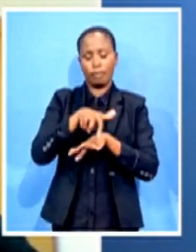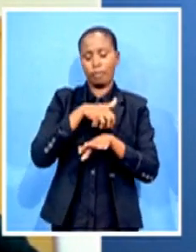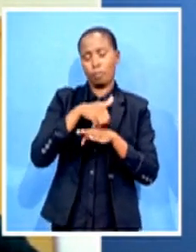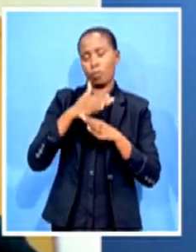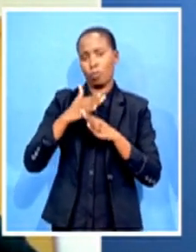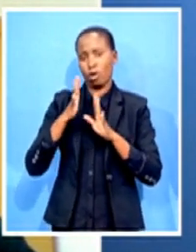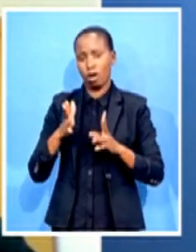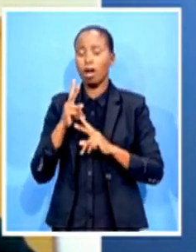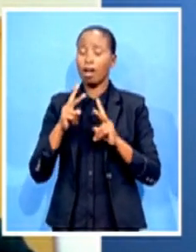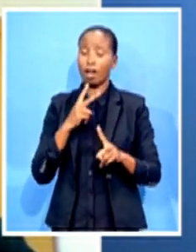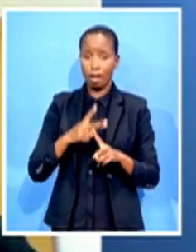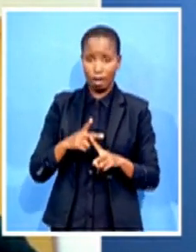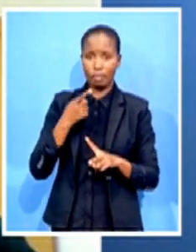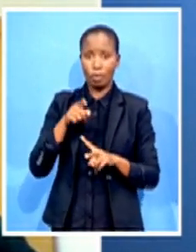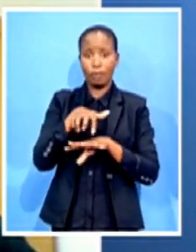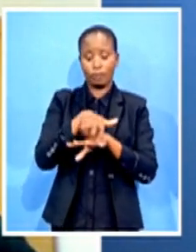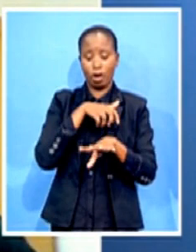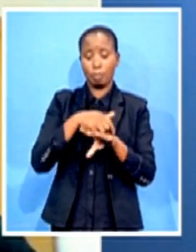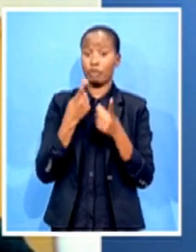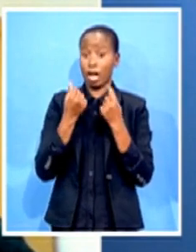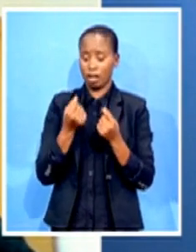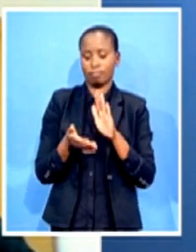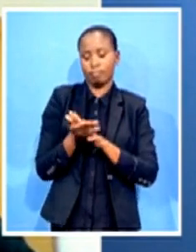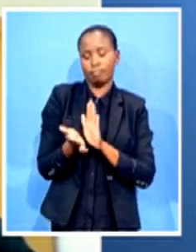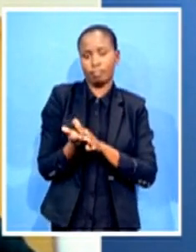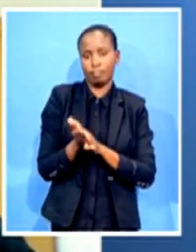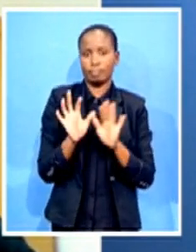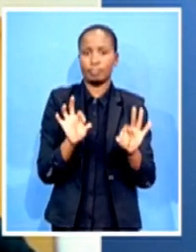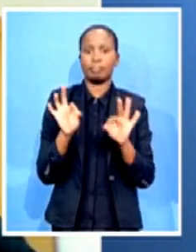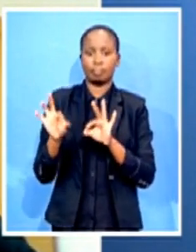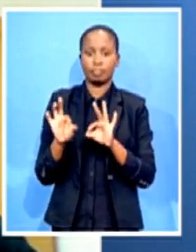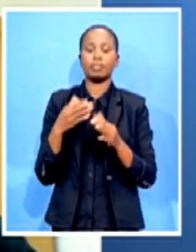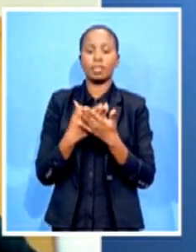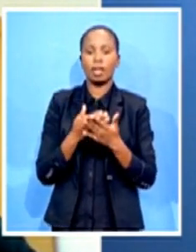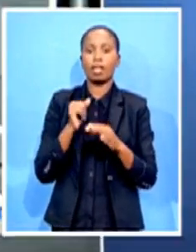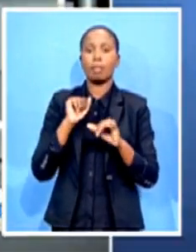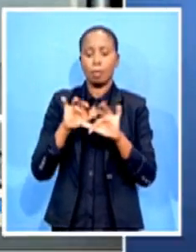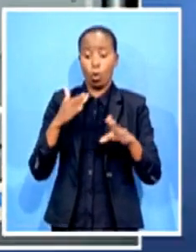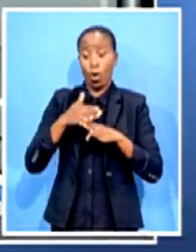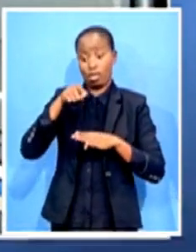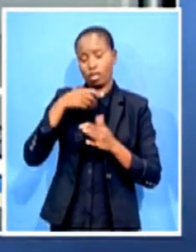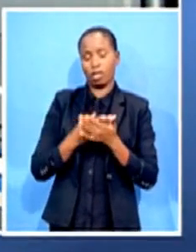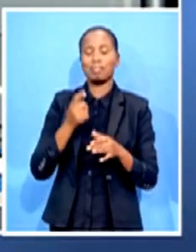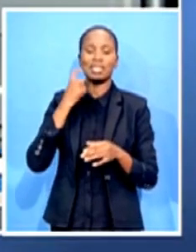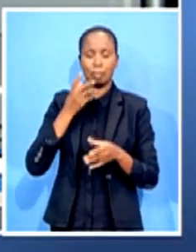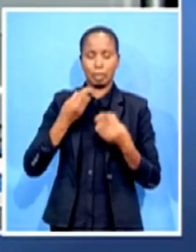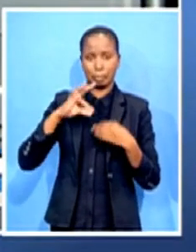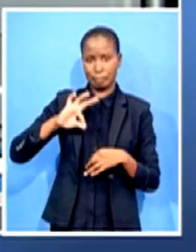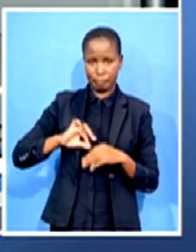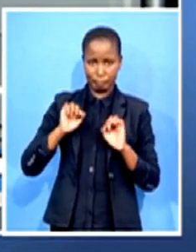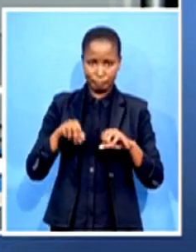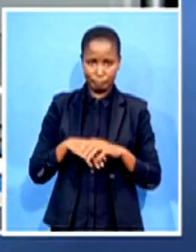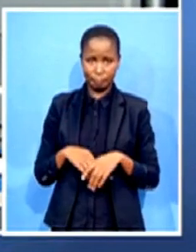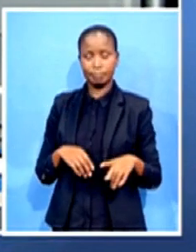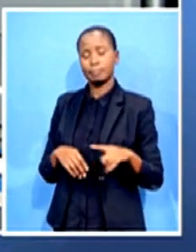financially viable to employ and retain those workers in employment. Does your organization have any measures in place